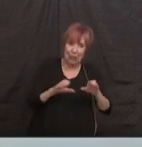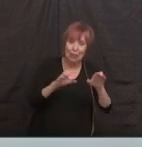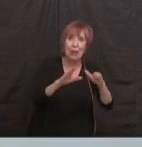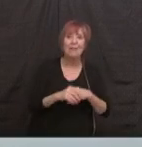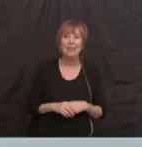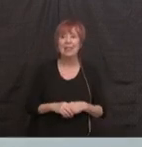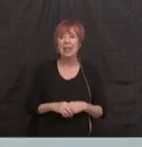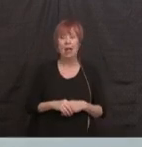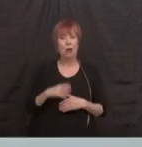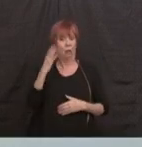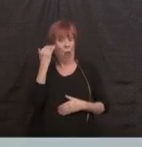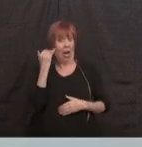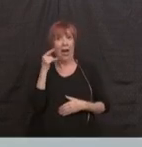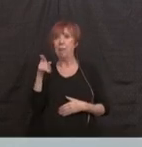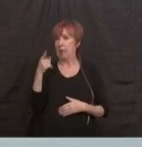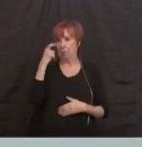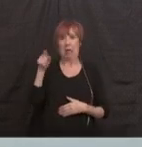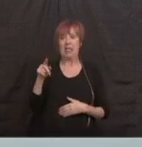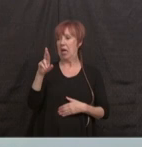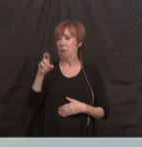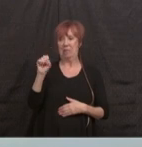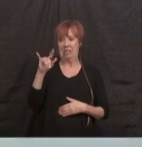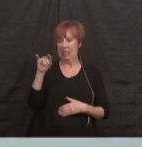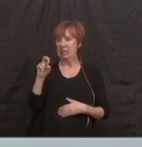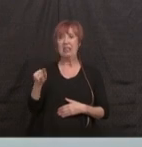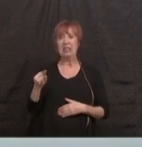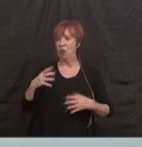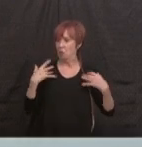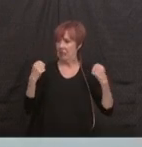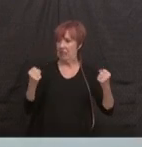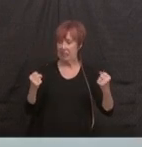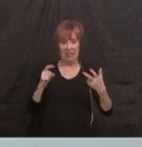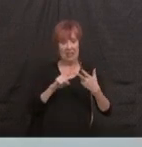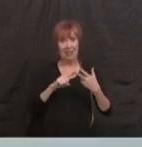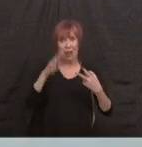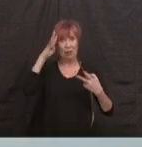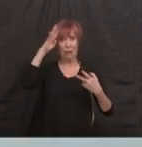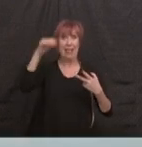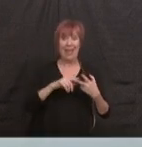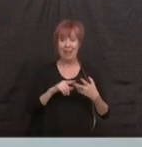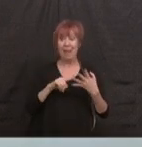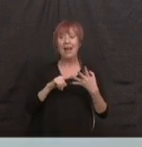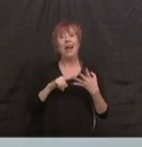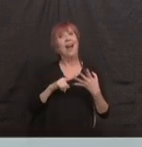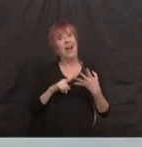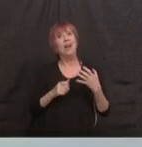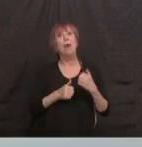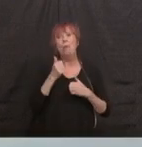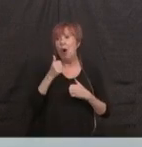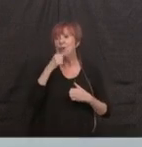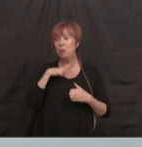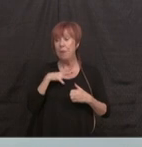that way because they're resilient, they're creative. And let's face it, for most women, you are balancing. You're balancing